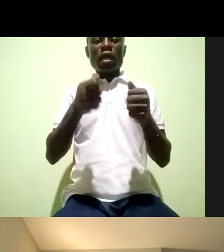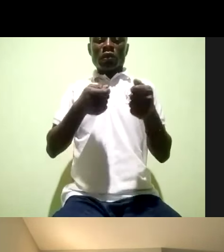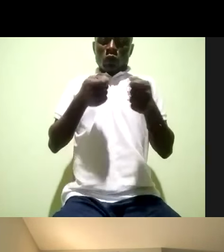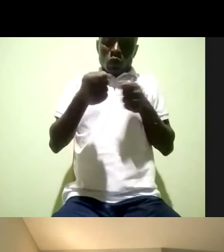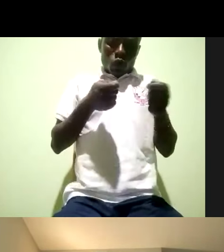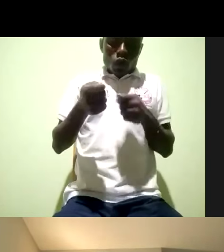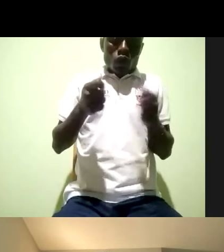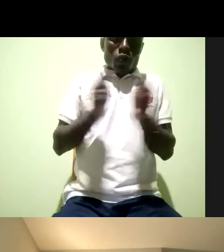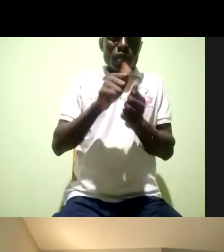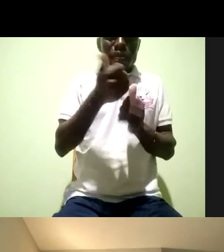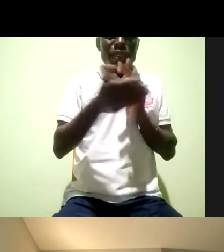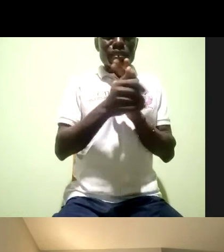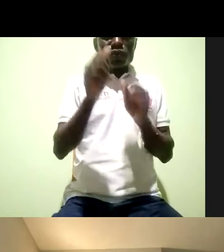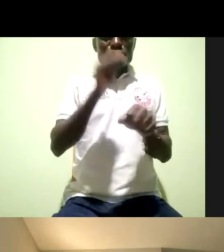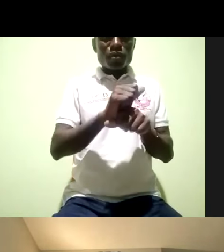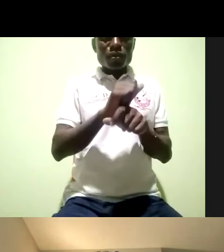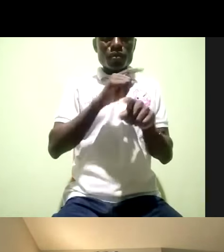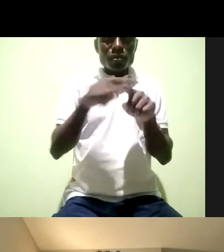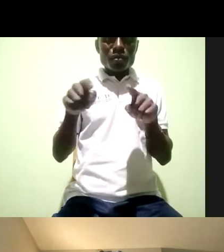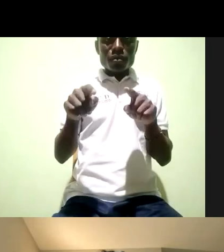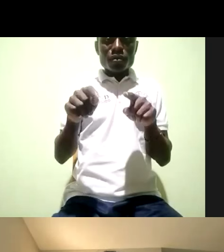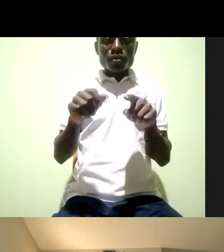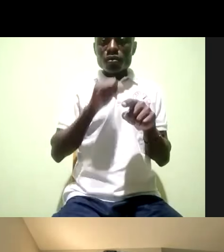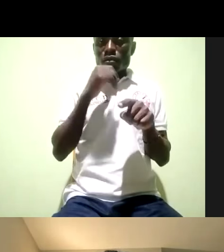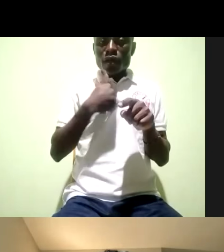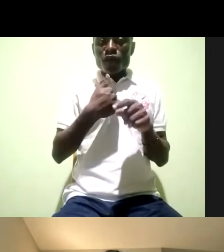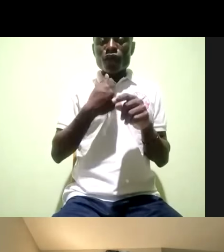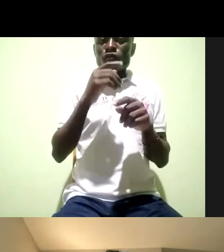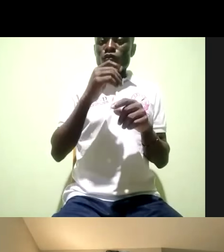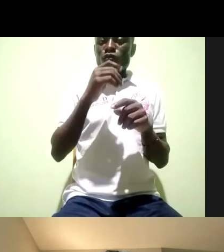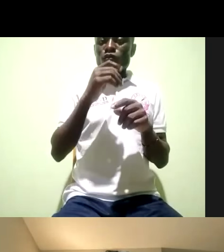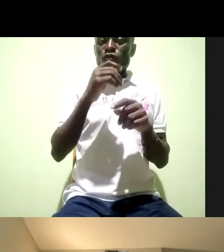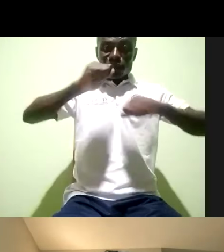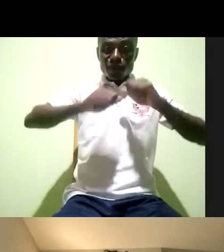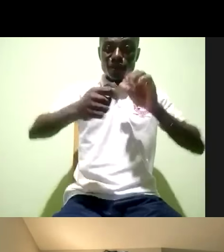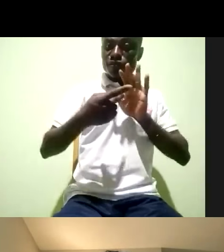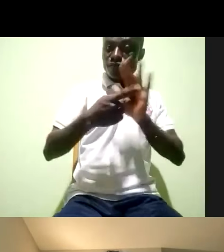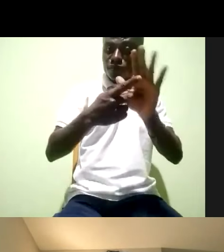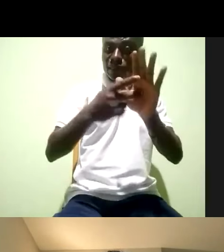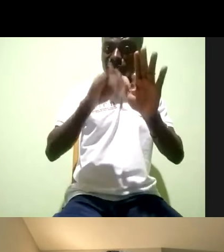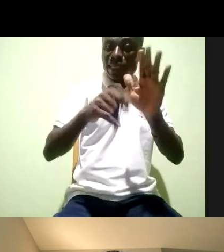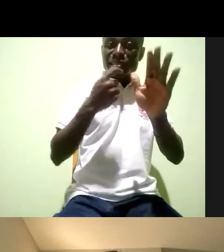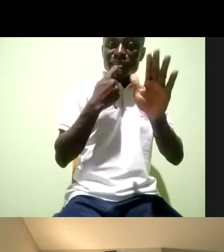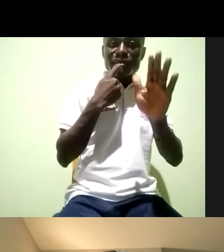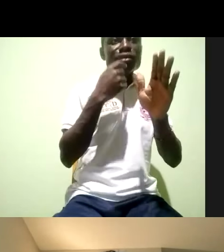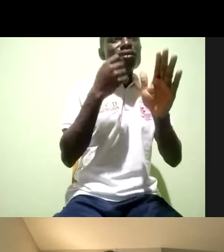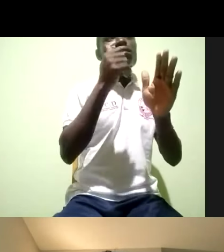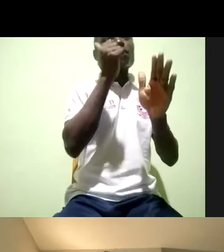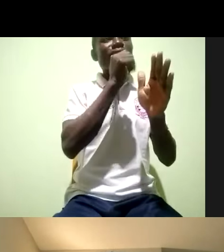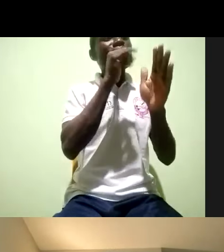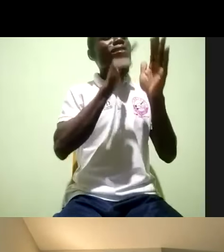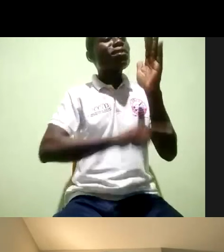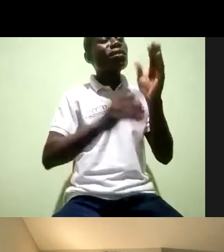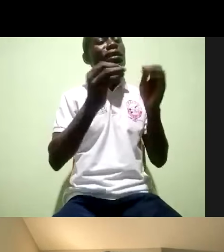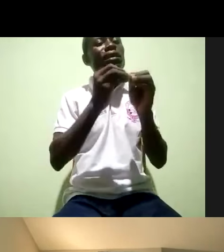skill sets. But there is no scientific evidence that less girls will have learning disabilities and